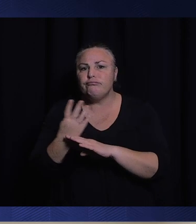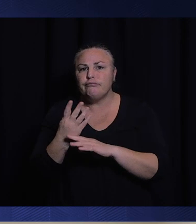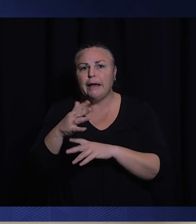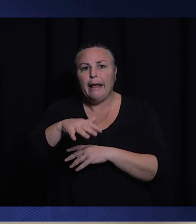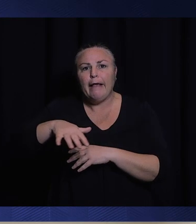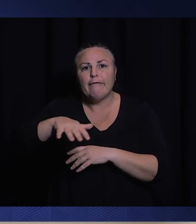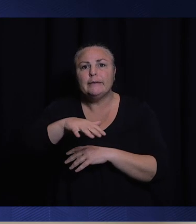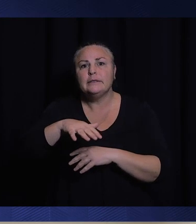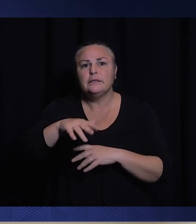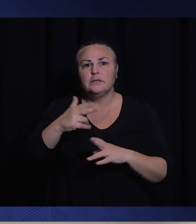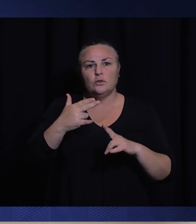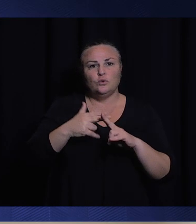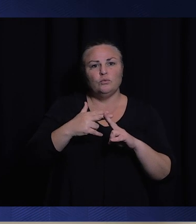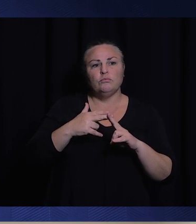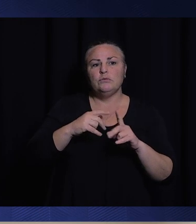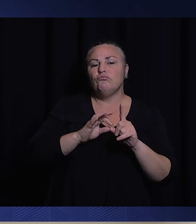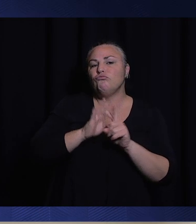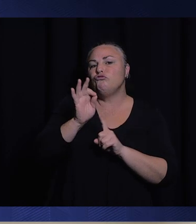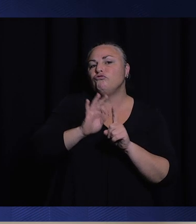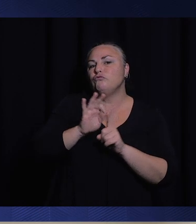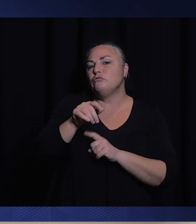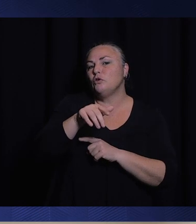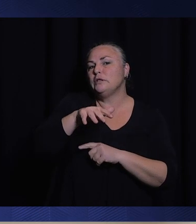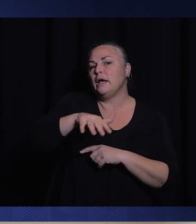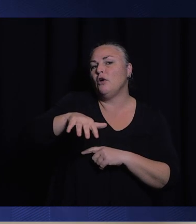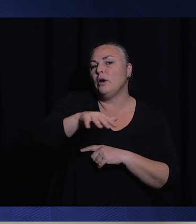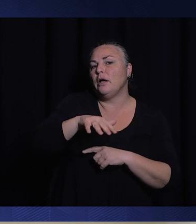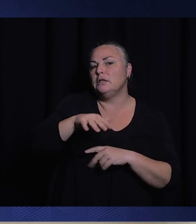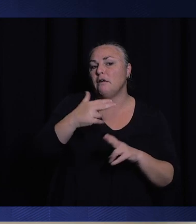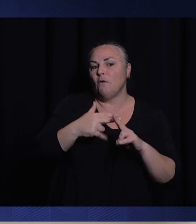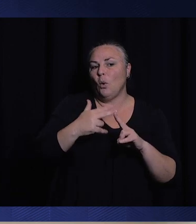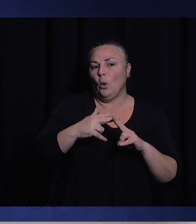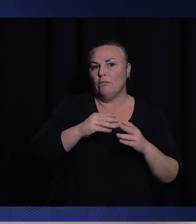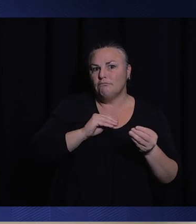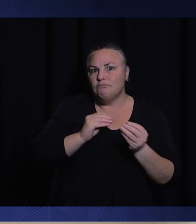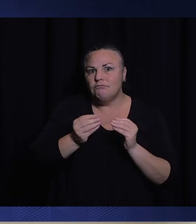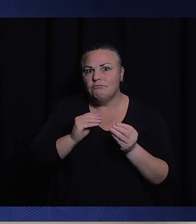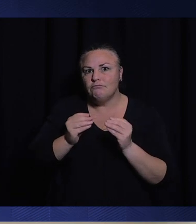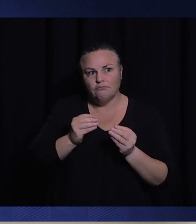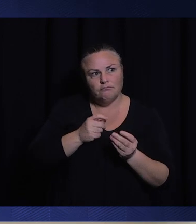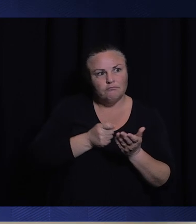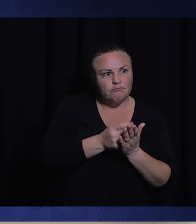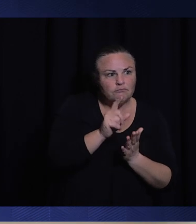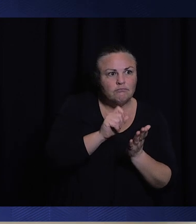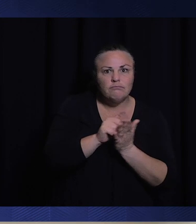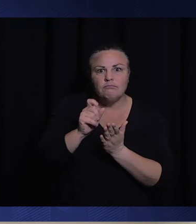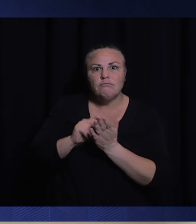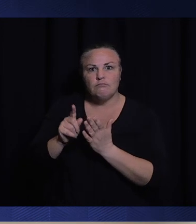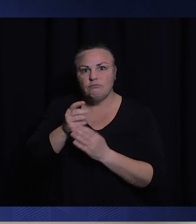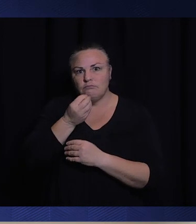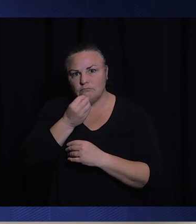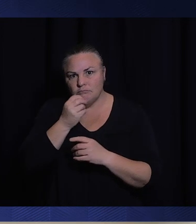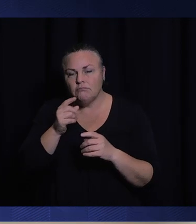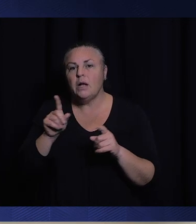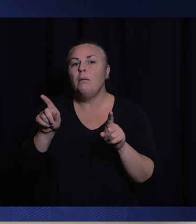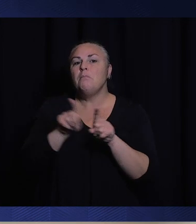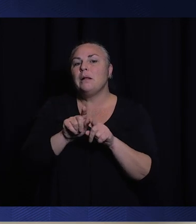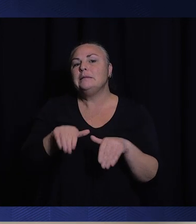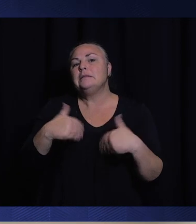services provided by mangrove swamps, for example, include regulating floods, storm surges and erosion